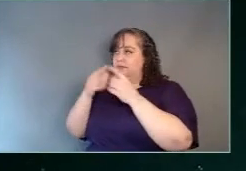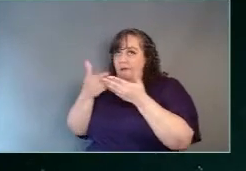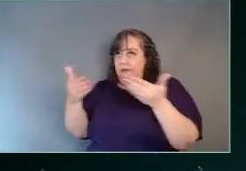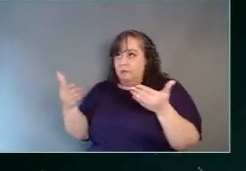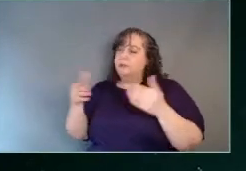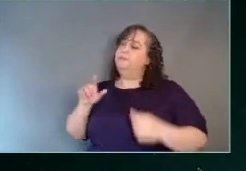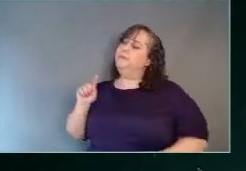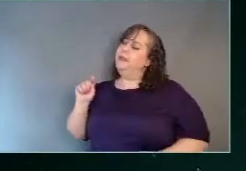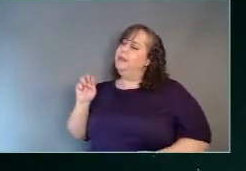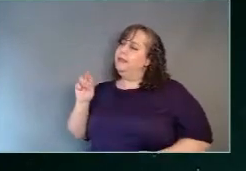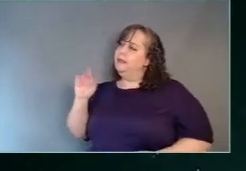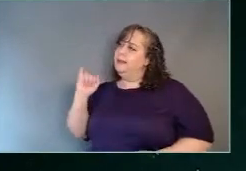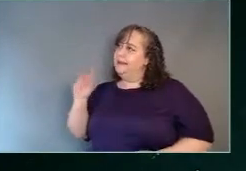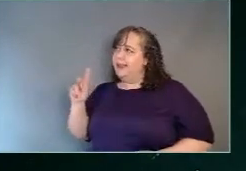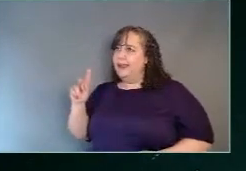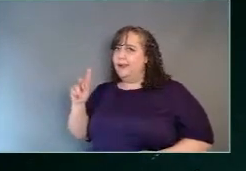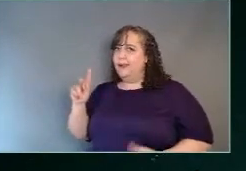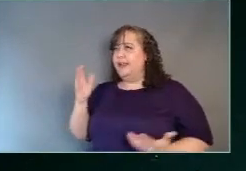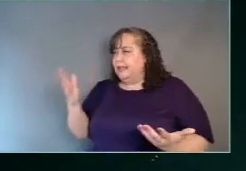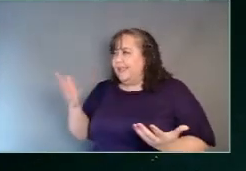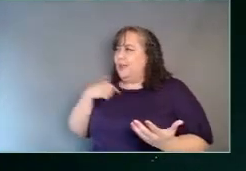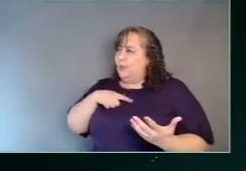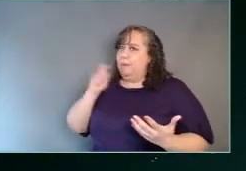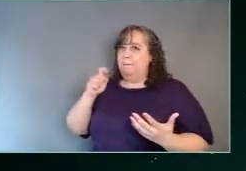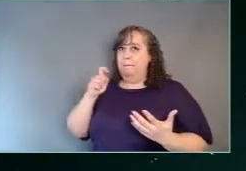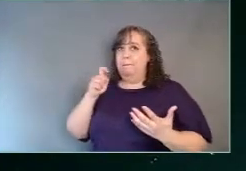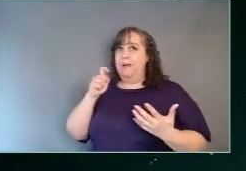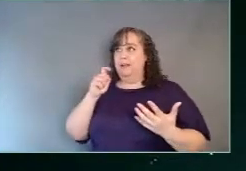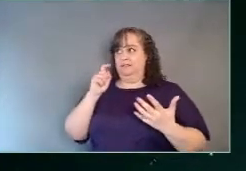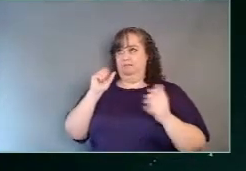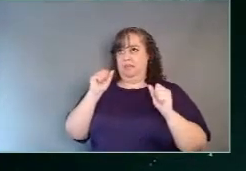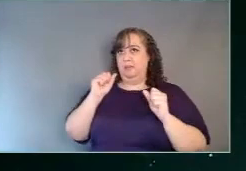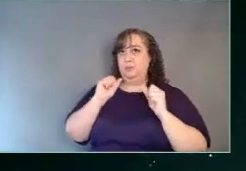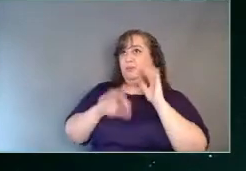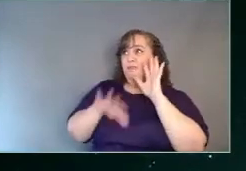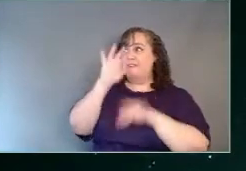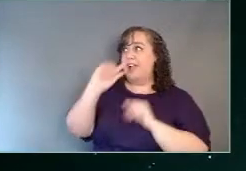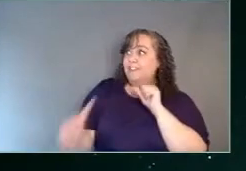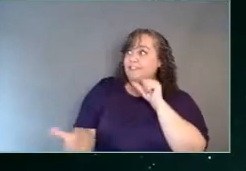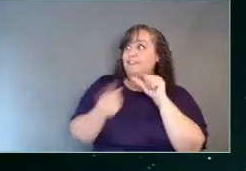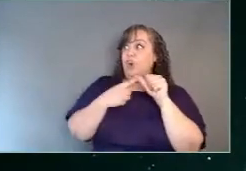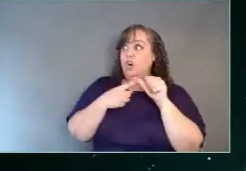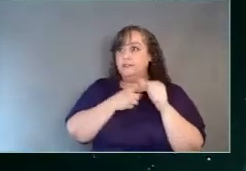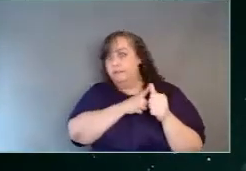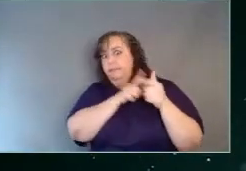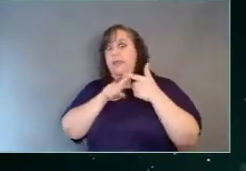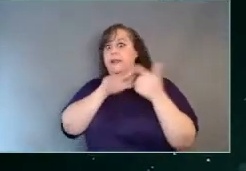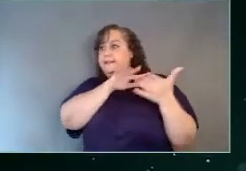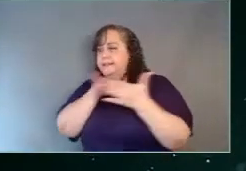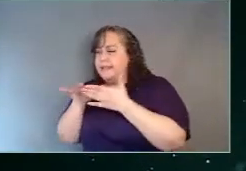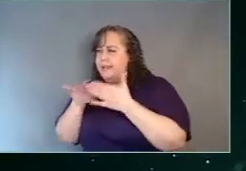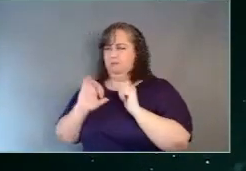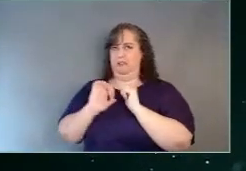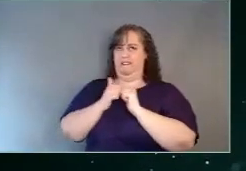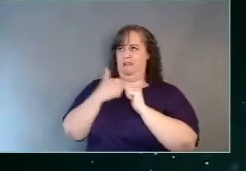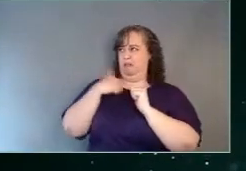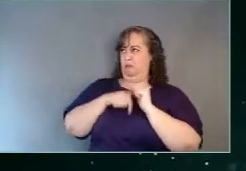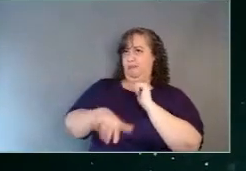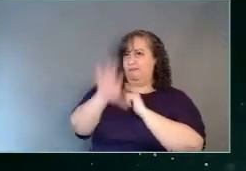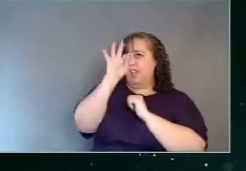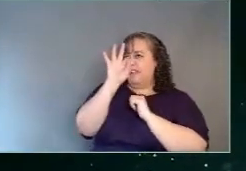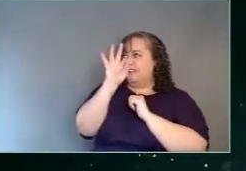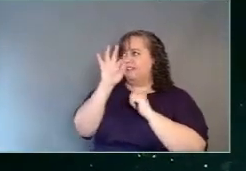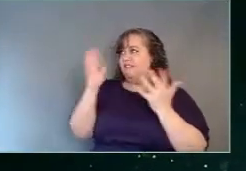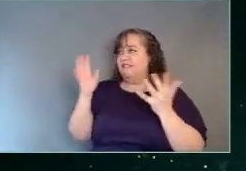them, we have to find them first. How does NASA find and characterize these near-Earth objects? So NASA